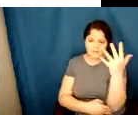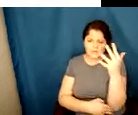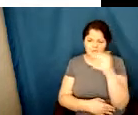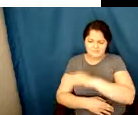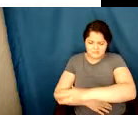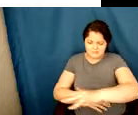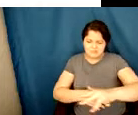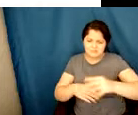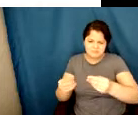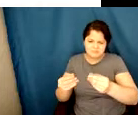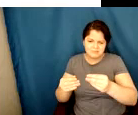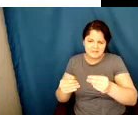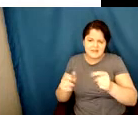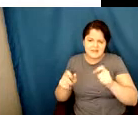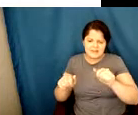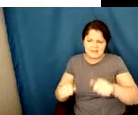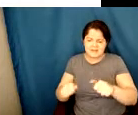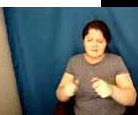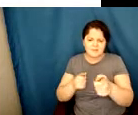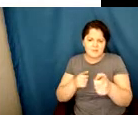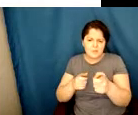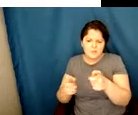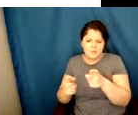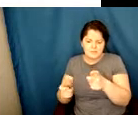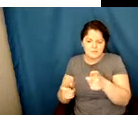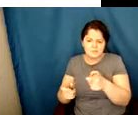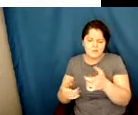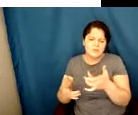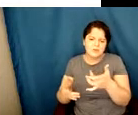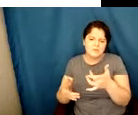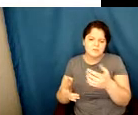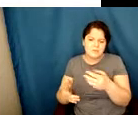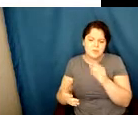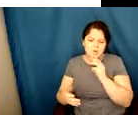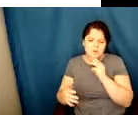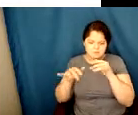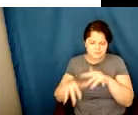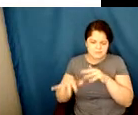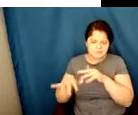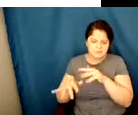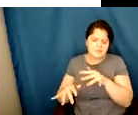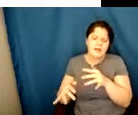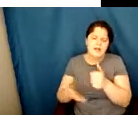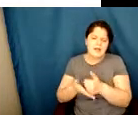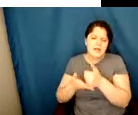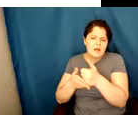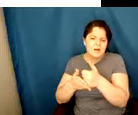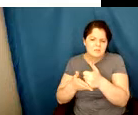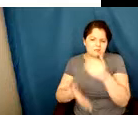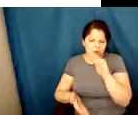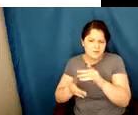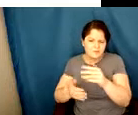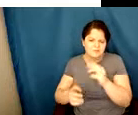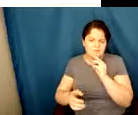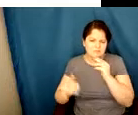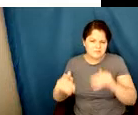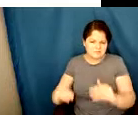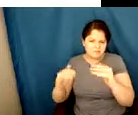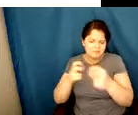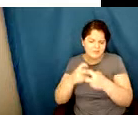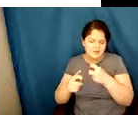and manage stormwater on site to help kind of with flooding issues. That's something that's also proposed in the plan.